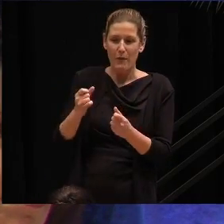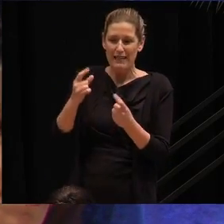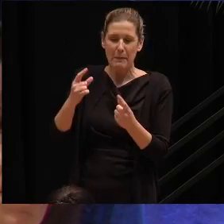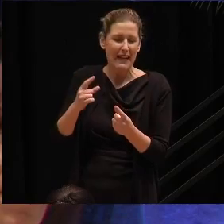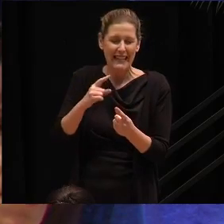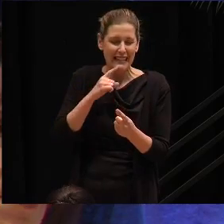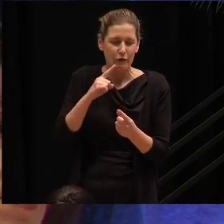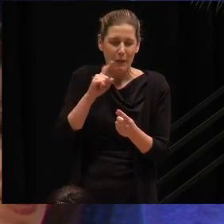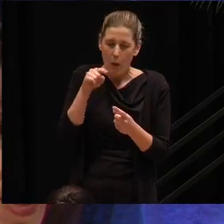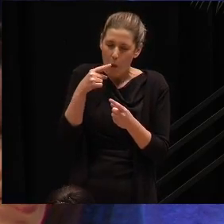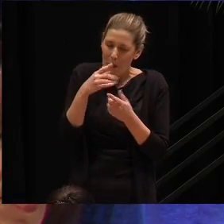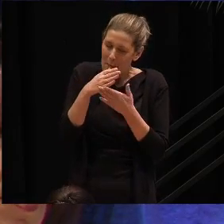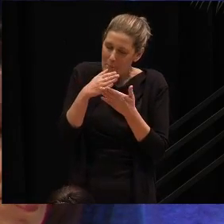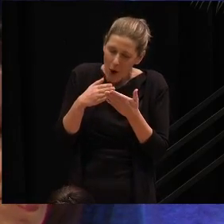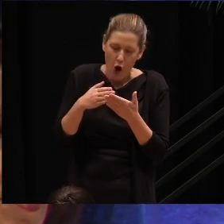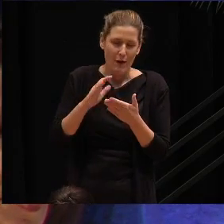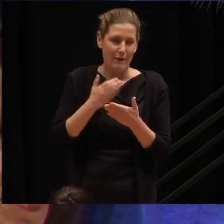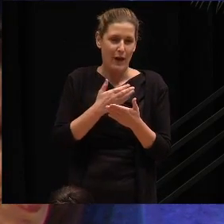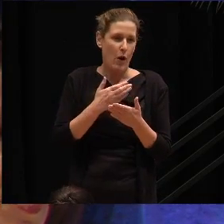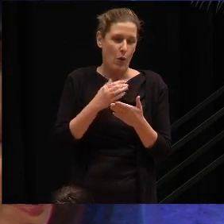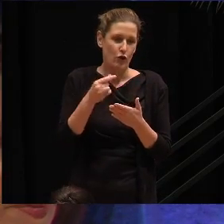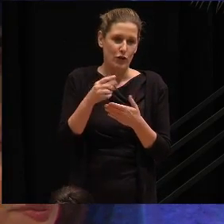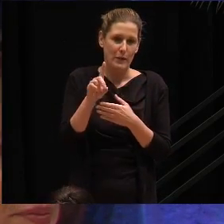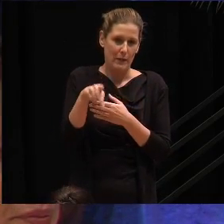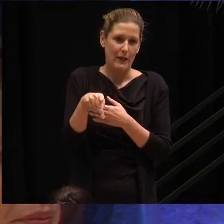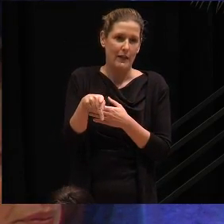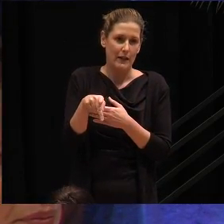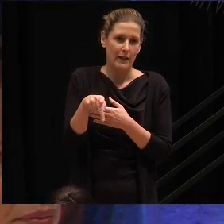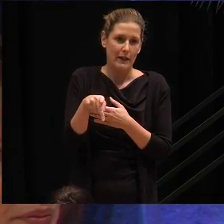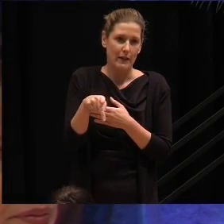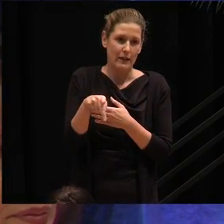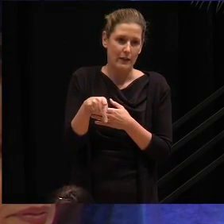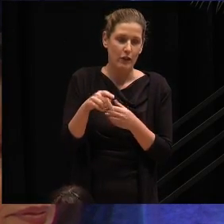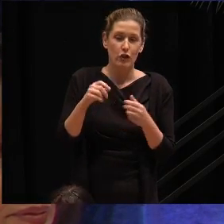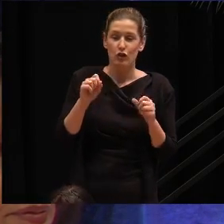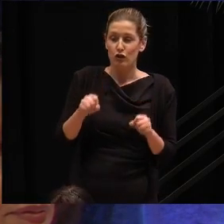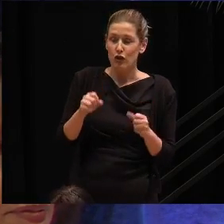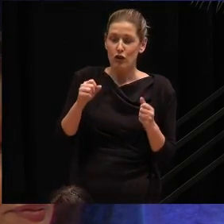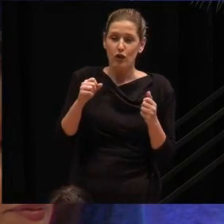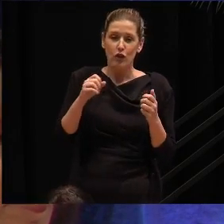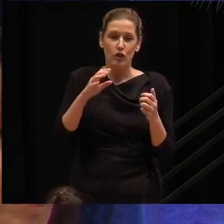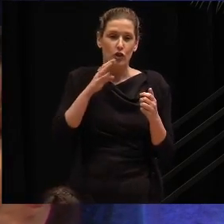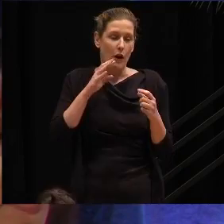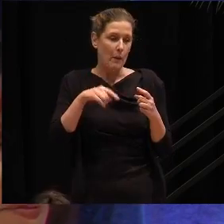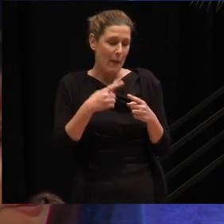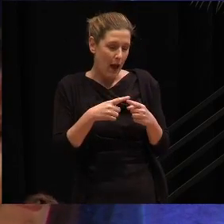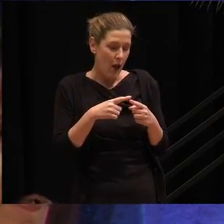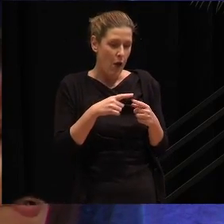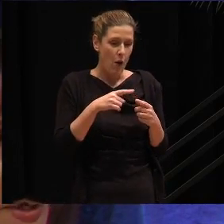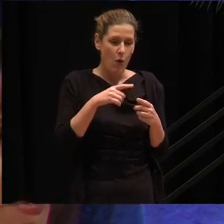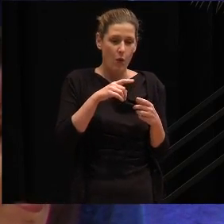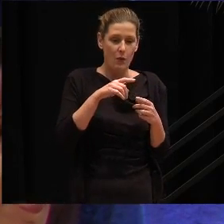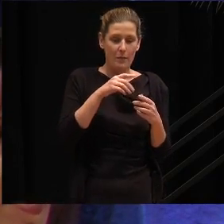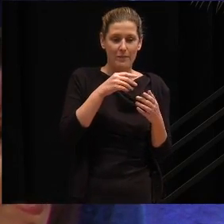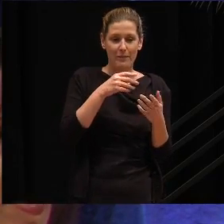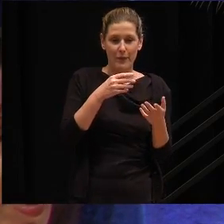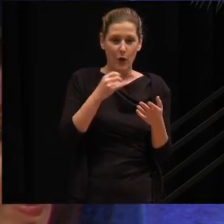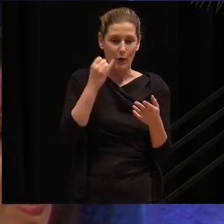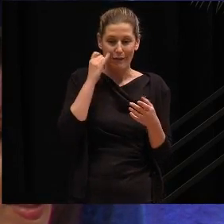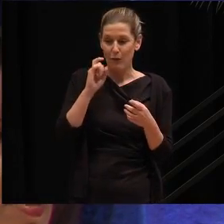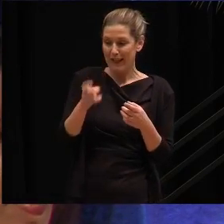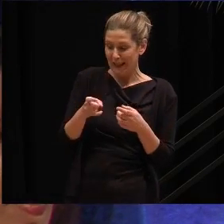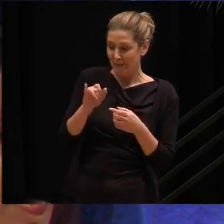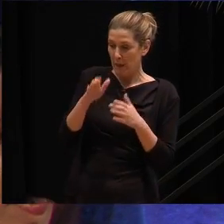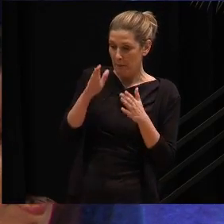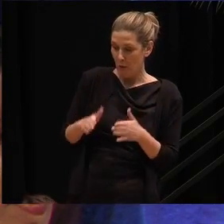GDP. So there's really not that much. There could be a lot of talk of it, and there's pocketbook voting. If you put a few bucks in someone's pocket,